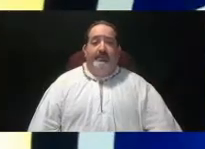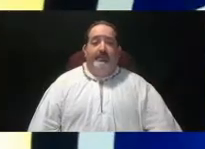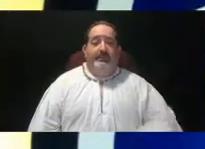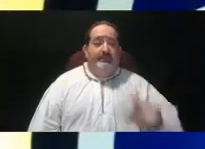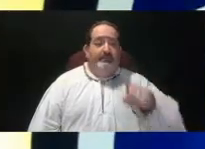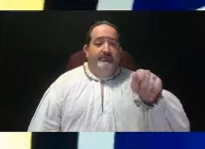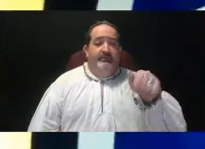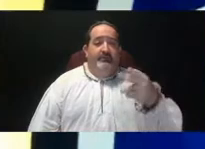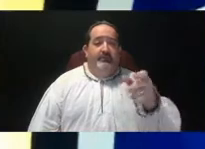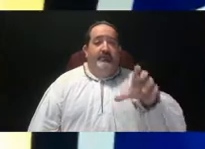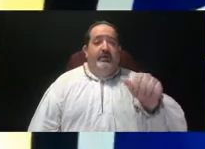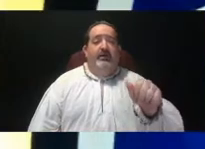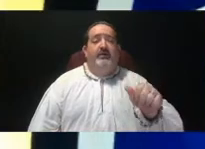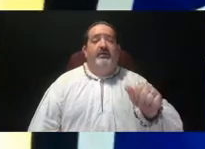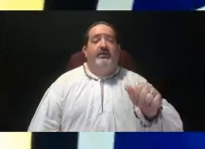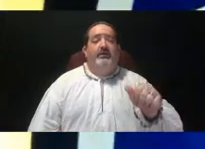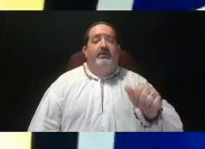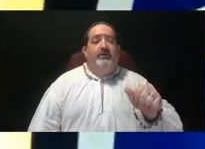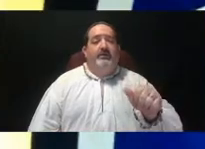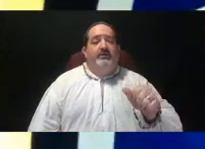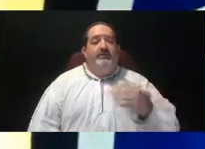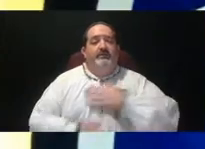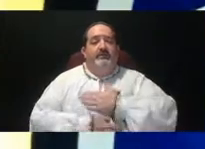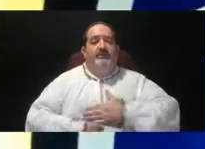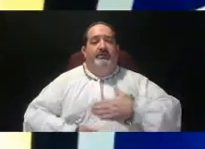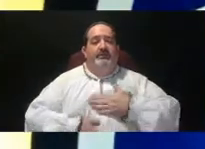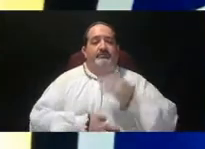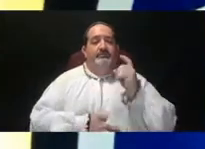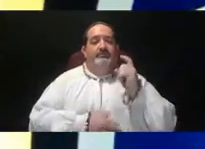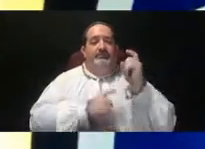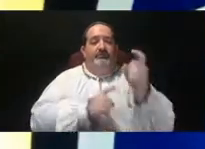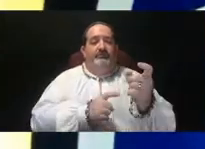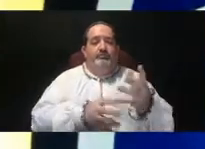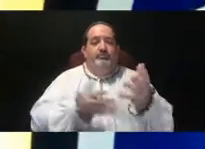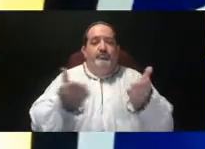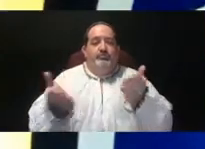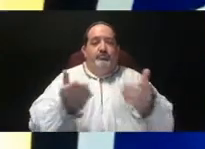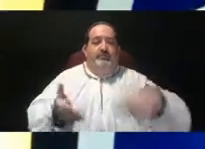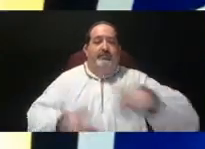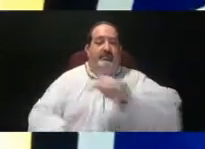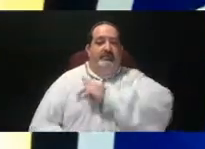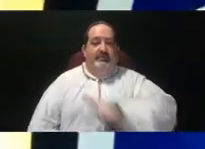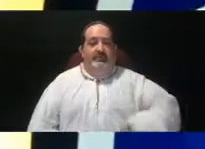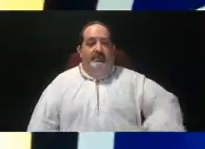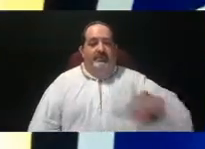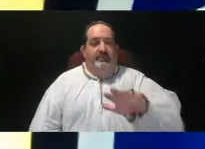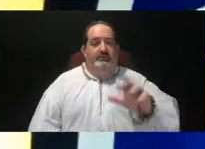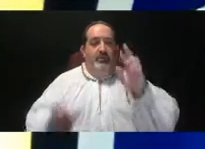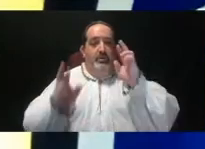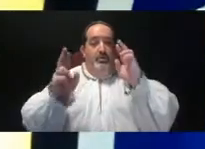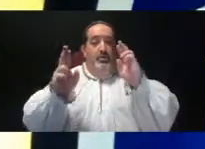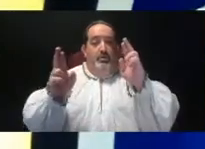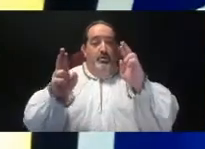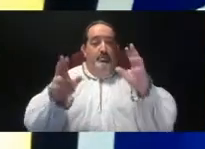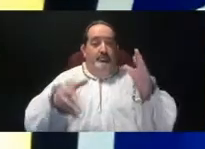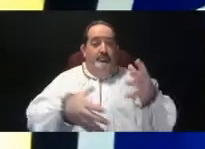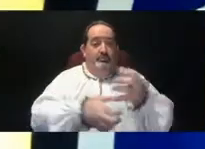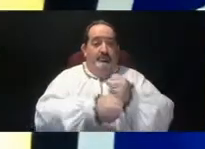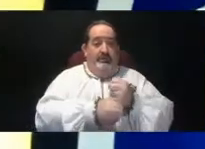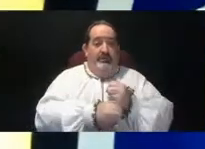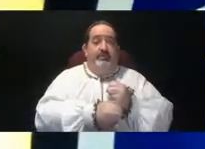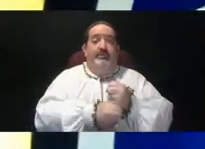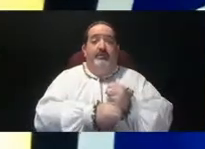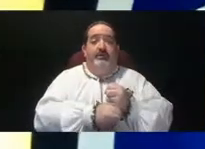Tahira, it is an absolute pleasure to give this to you for service to the kingdom. And I hope that after you receive this